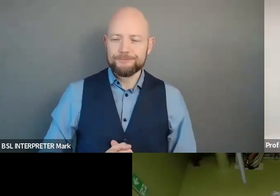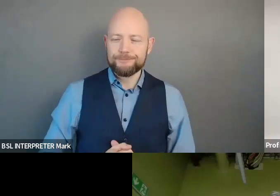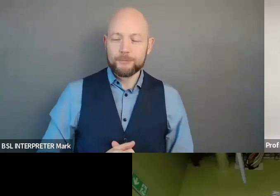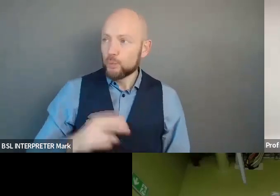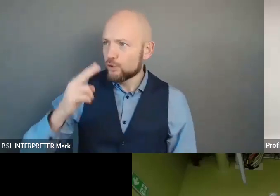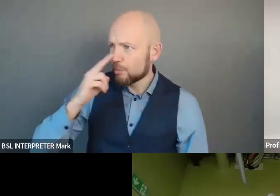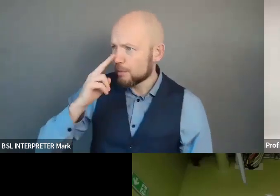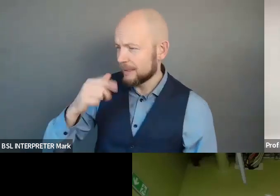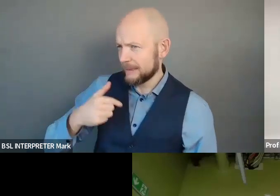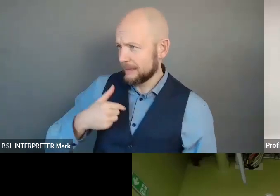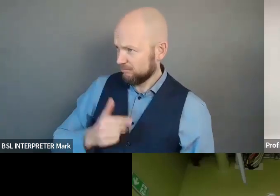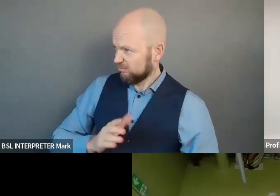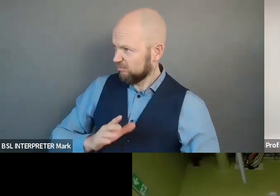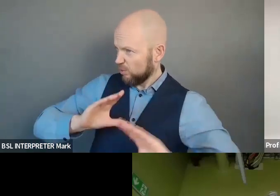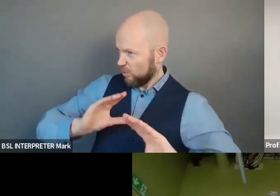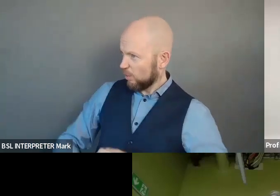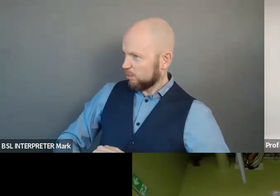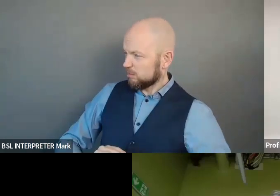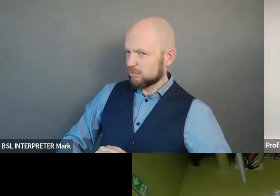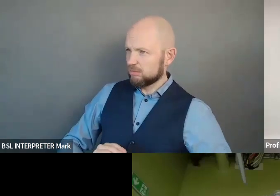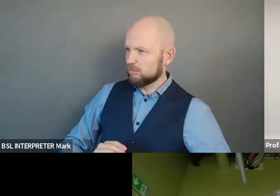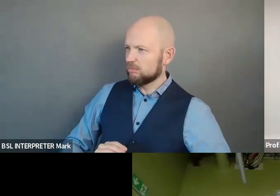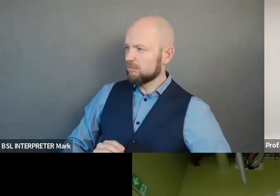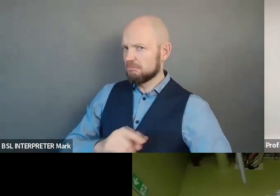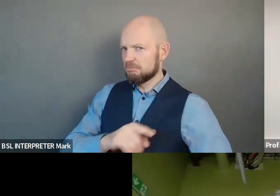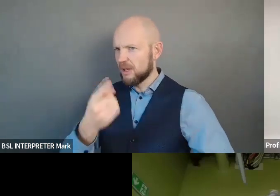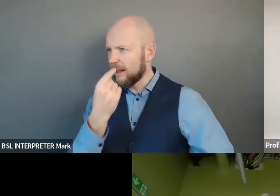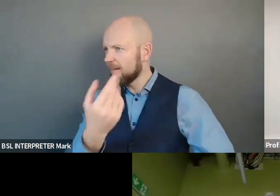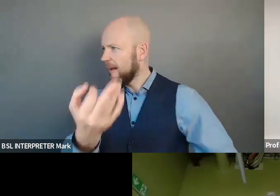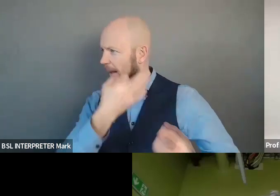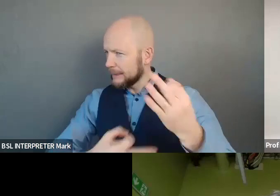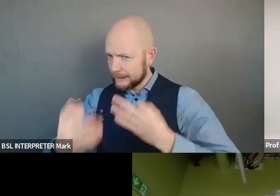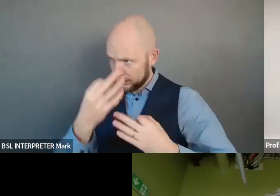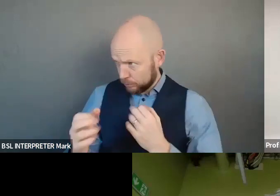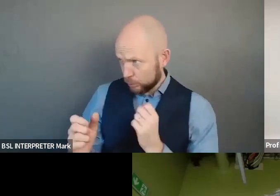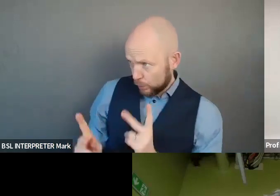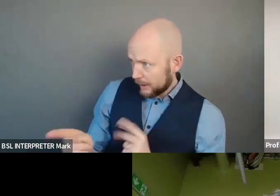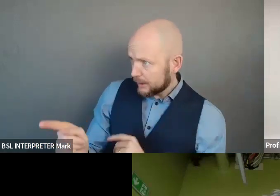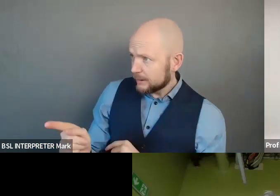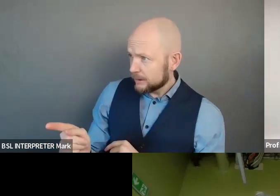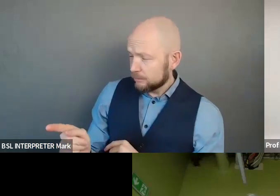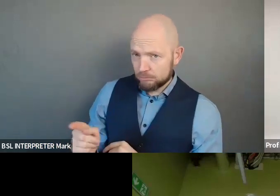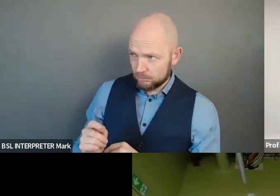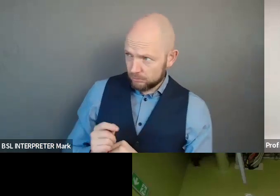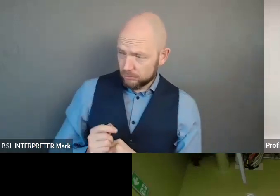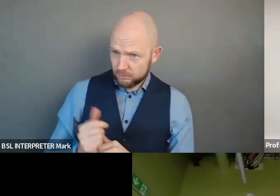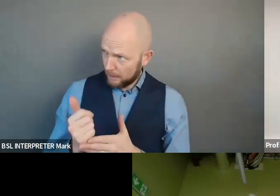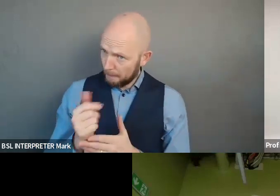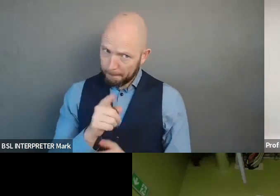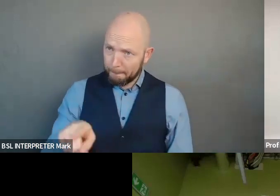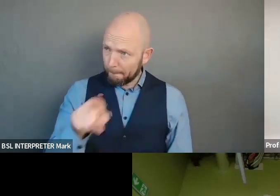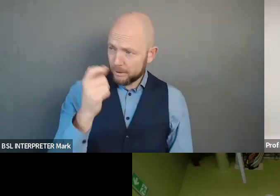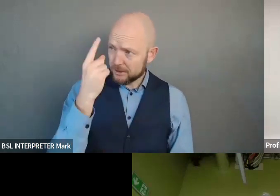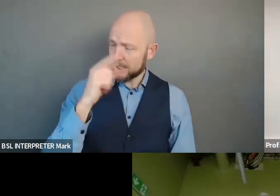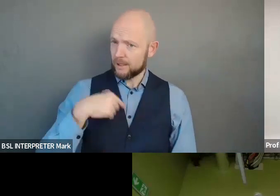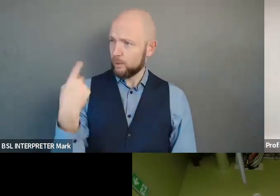to stop there to give time for questions. I hope that gave something of an indication of where I think we